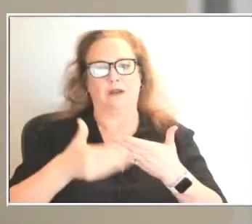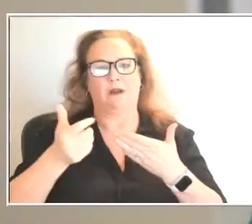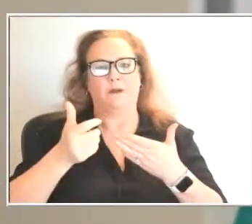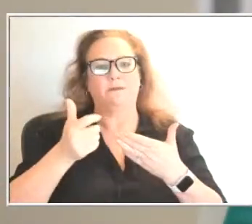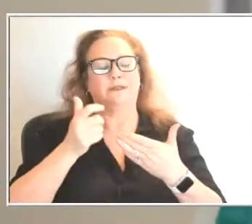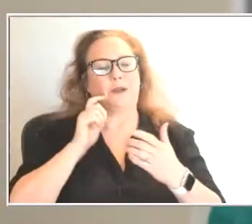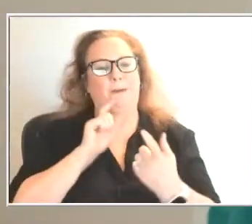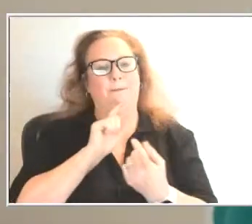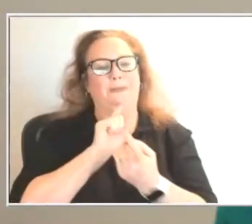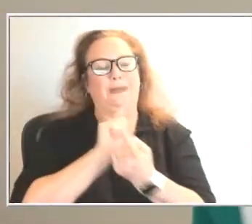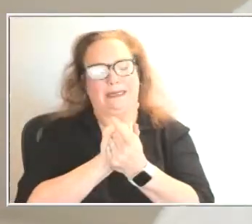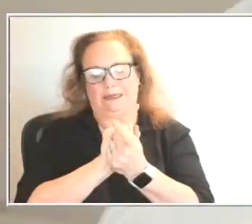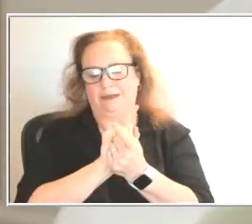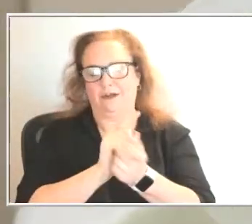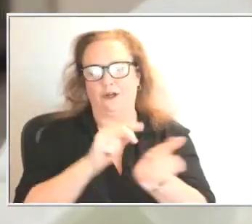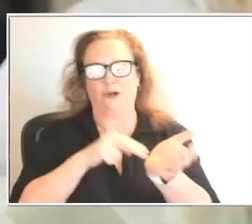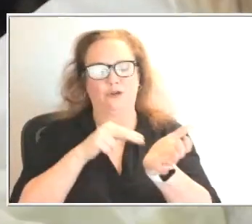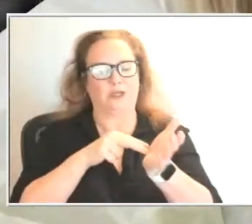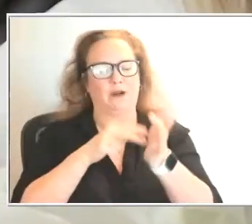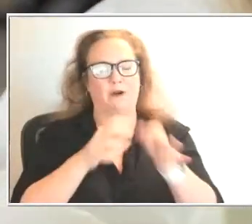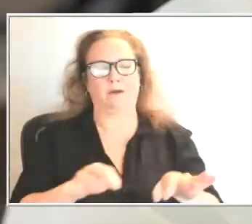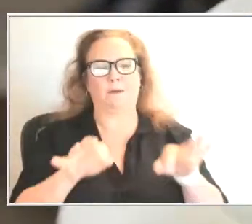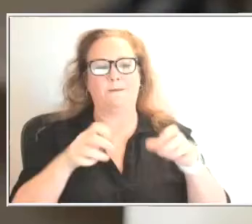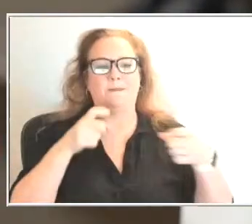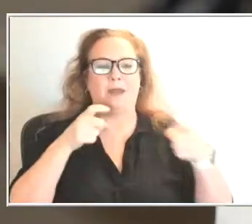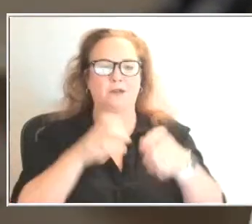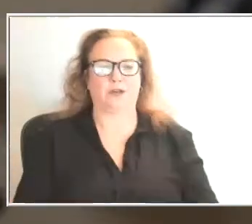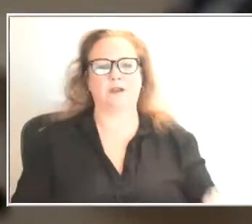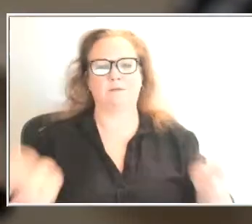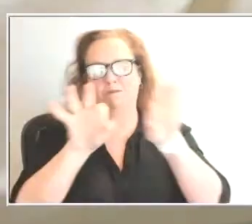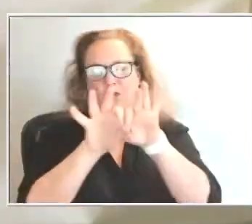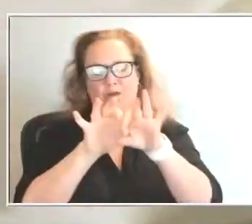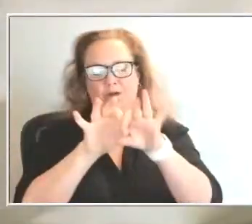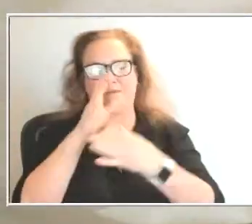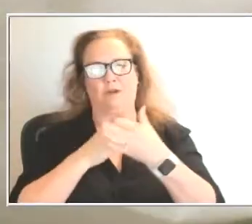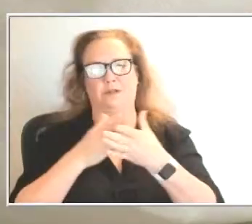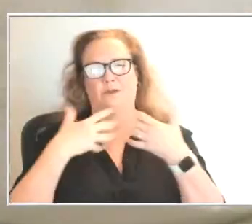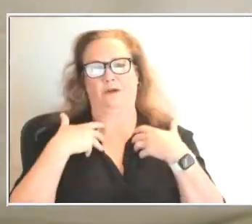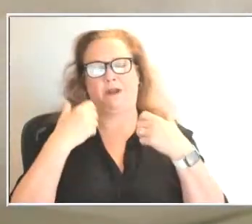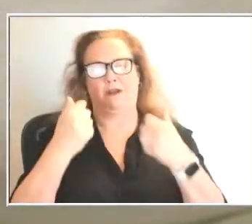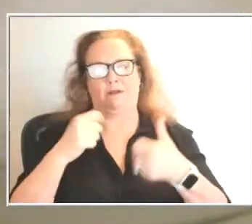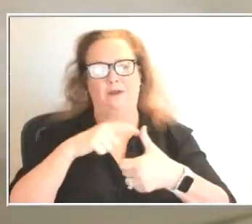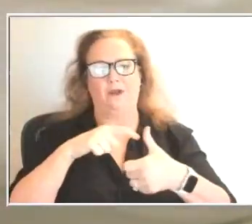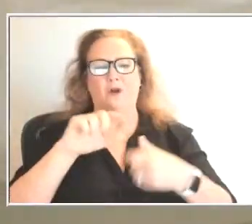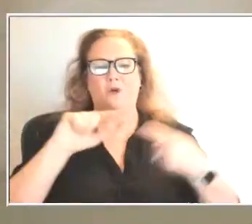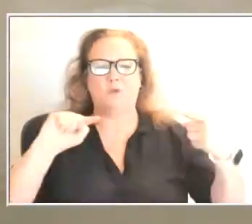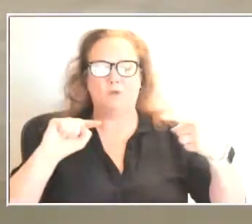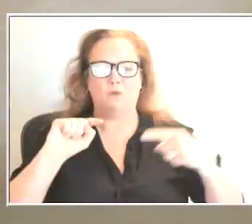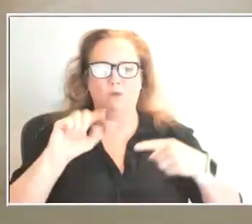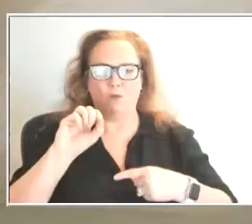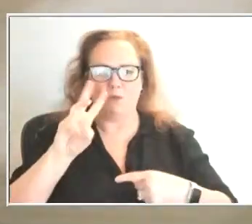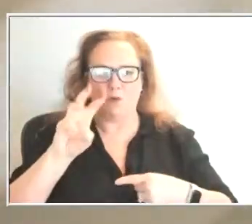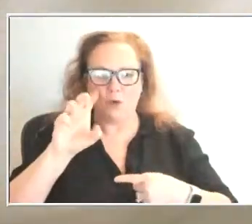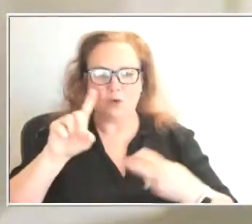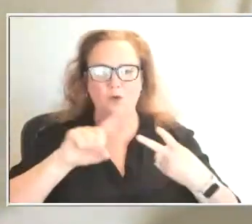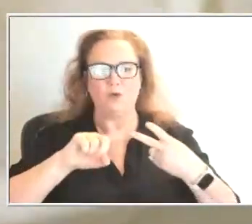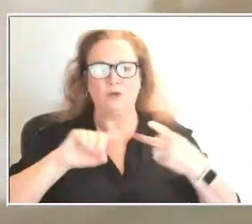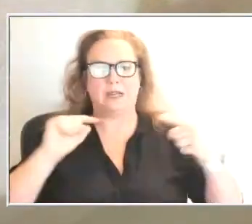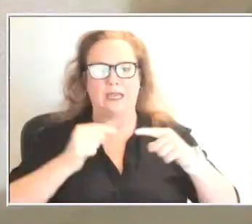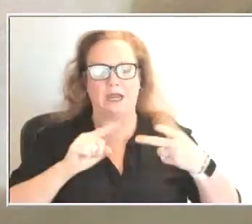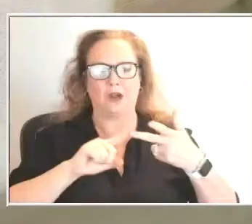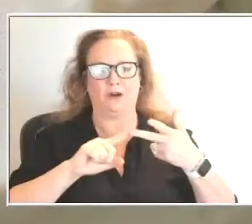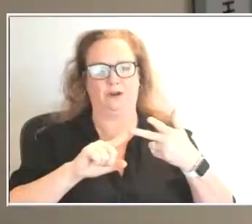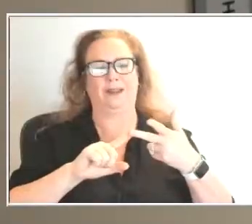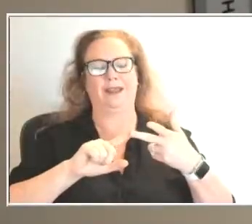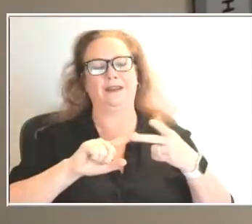managing some of the most important aspects of our entire health hospital: wound care, pain management, and infection prevention and control. We'll also